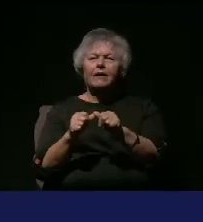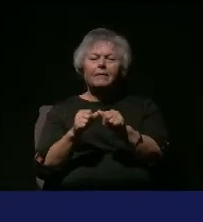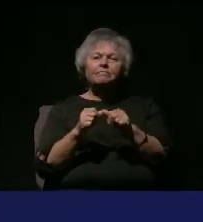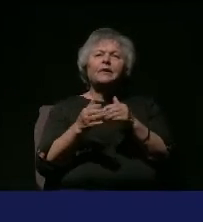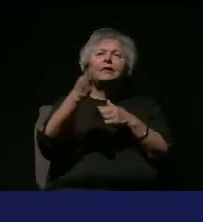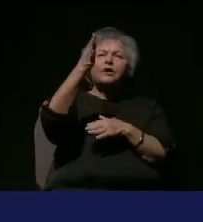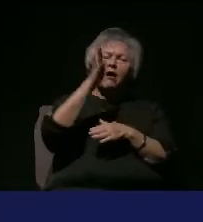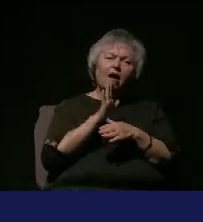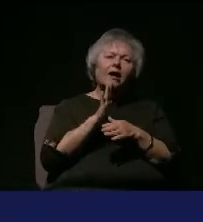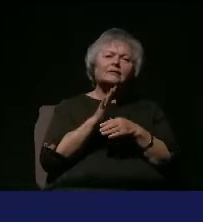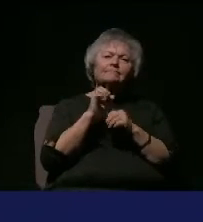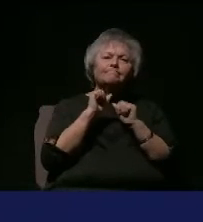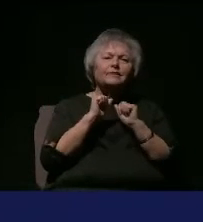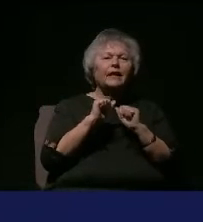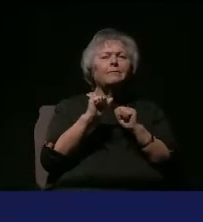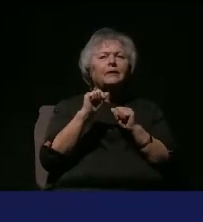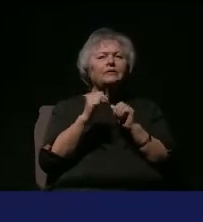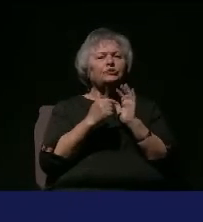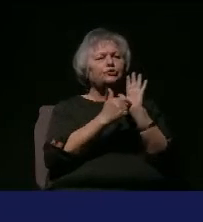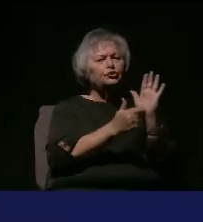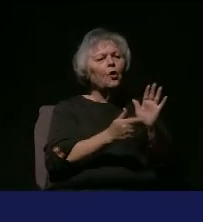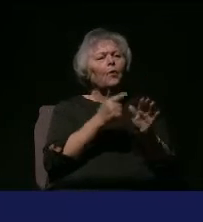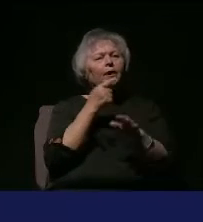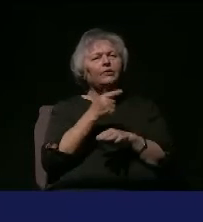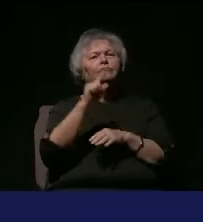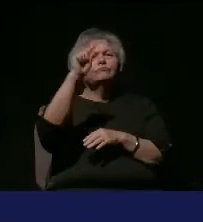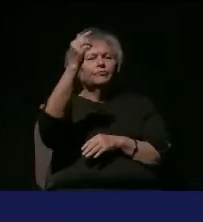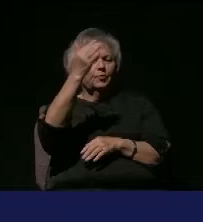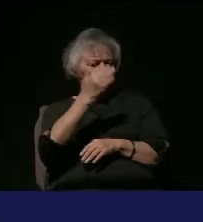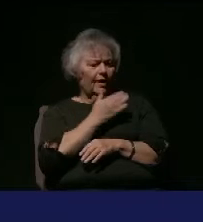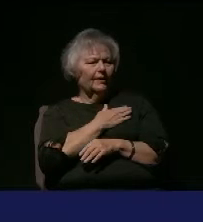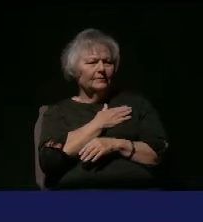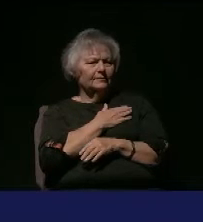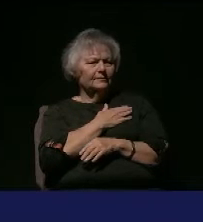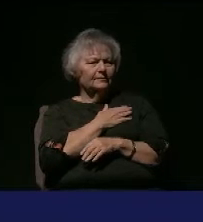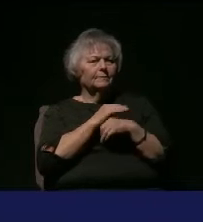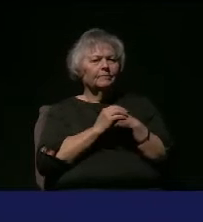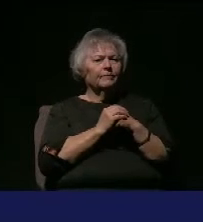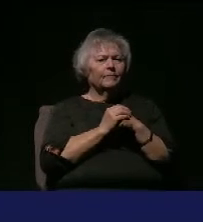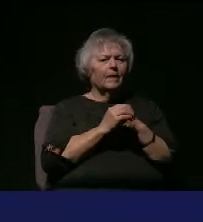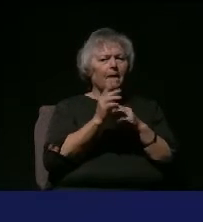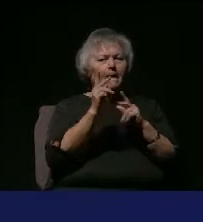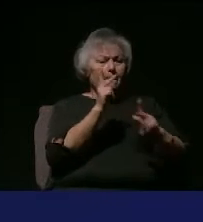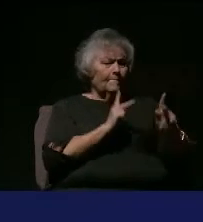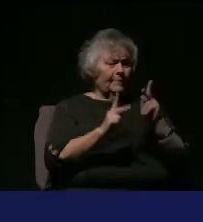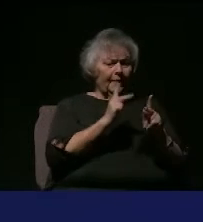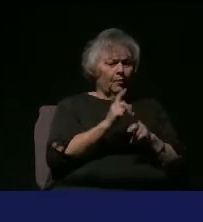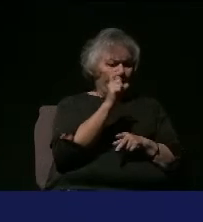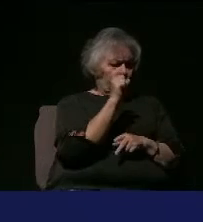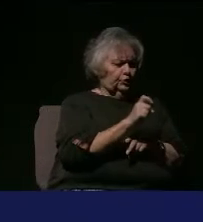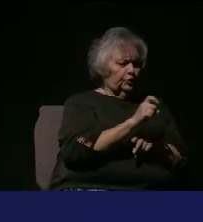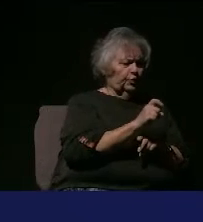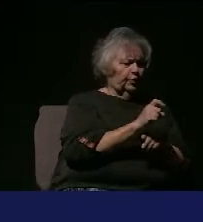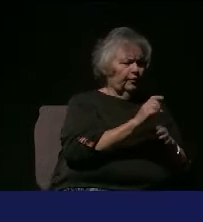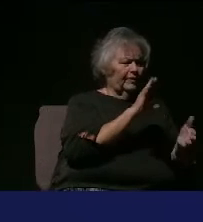display in your life. You know what the interesting thing is? Those who deserved less were going to get more, and those